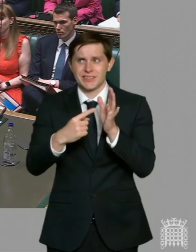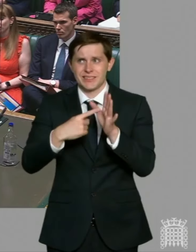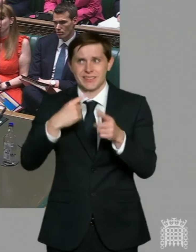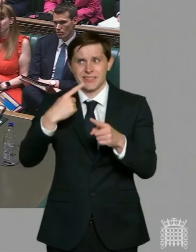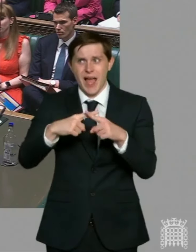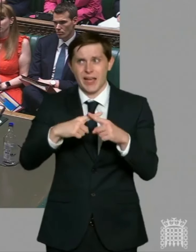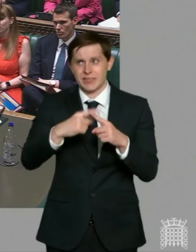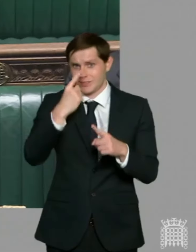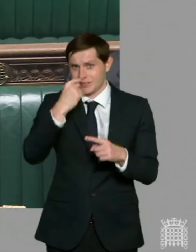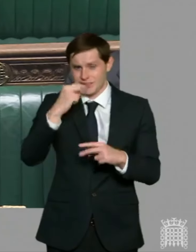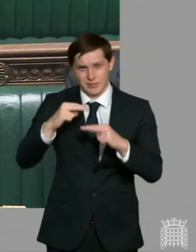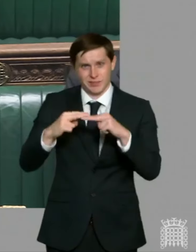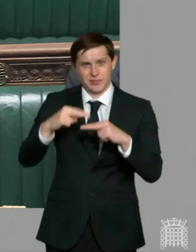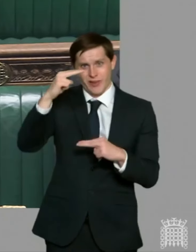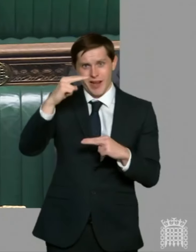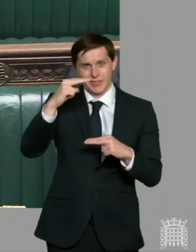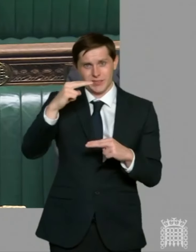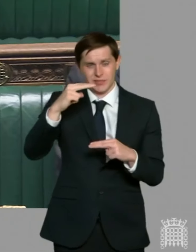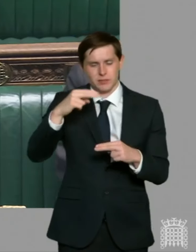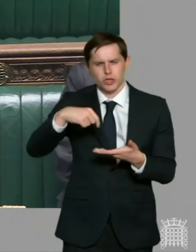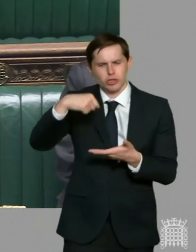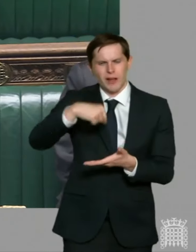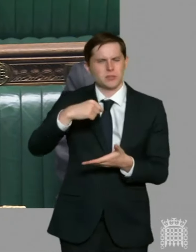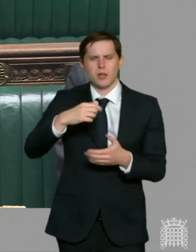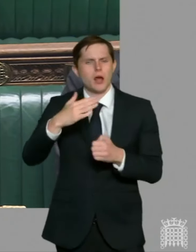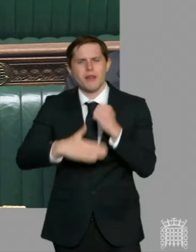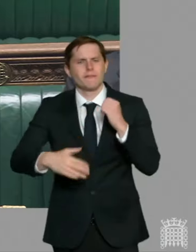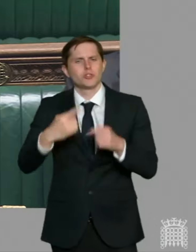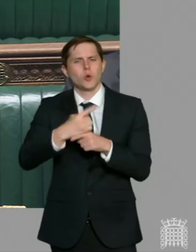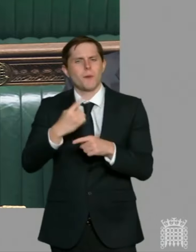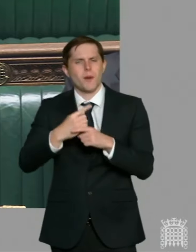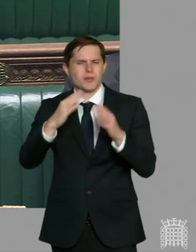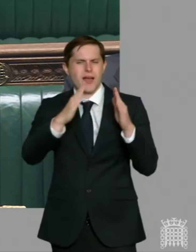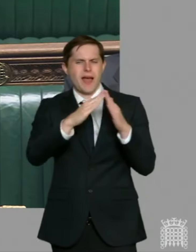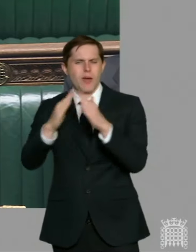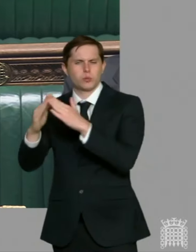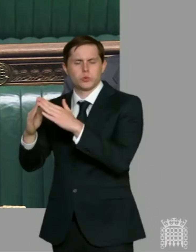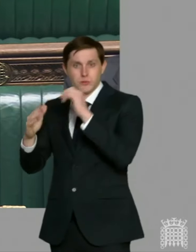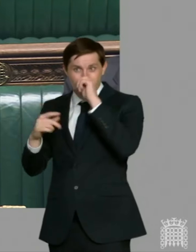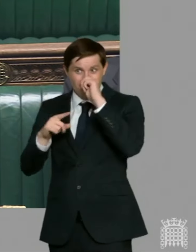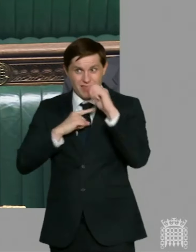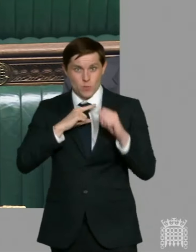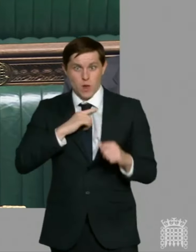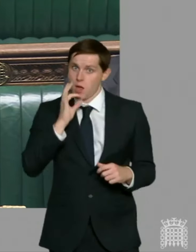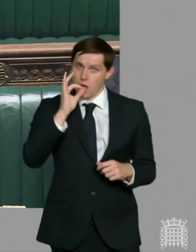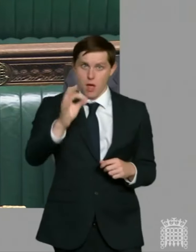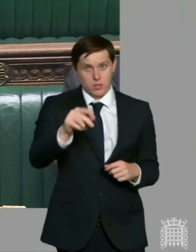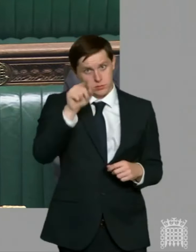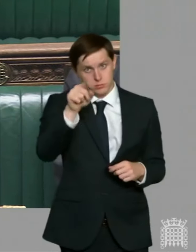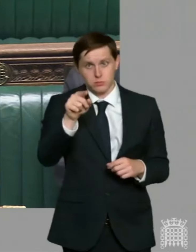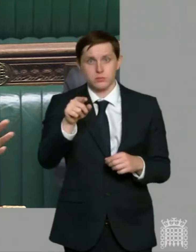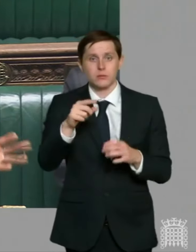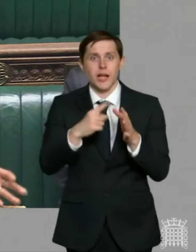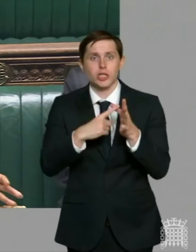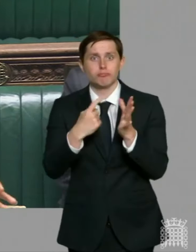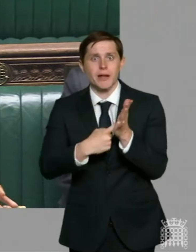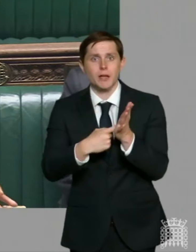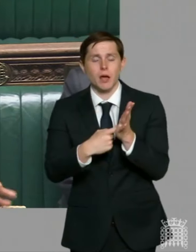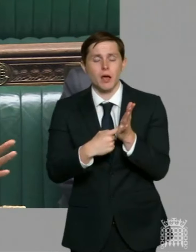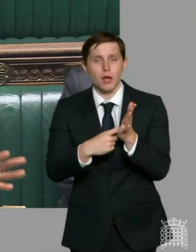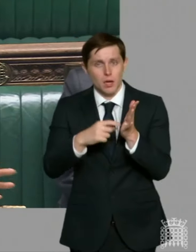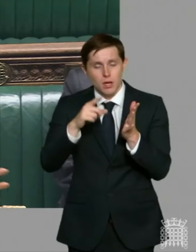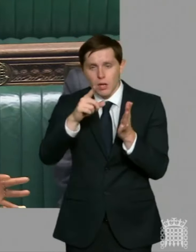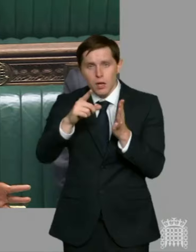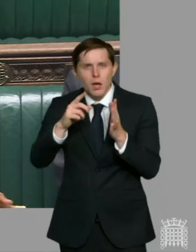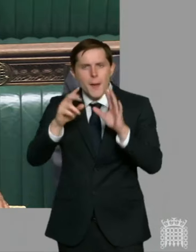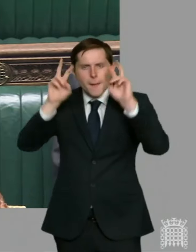asking the Right Honourable Lady, on behalf of the British people and local authorities, what it means for them. Is she going to follow the same playbook, pretend she didn't know